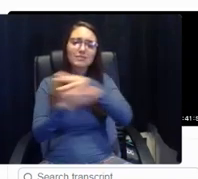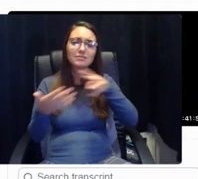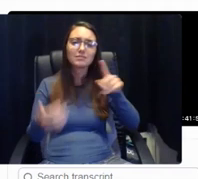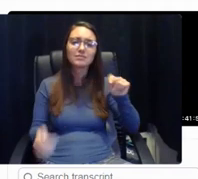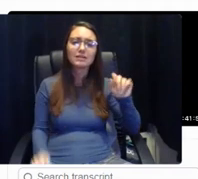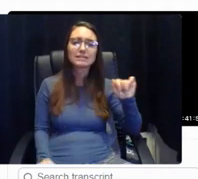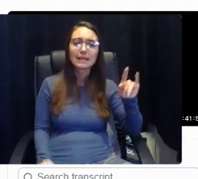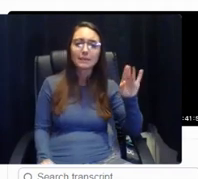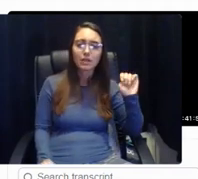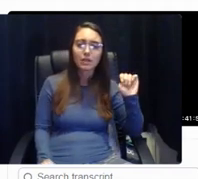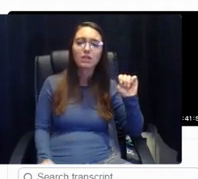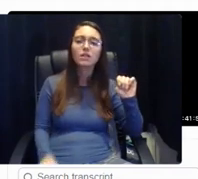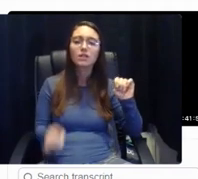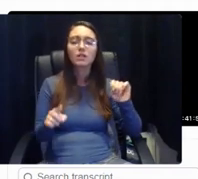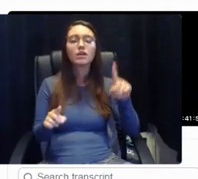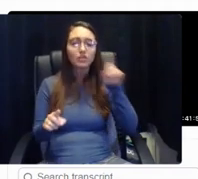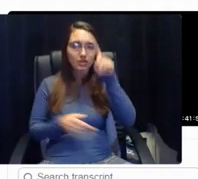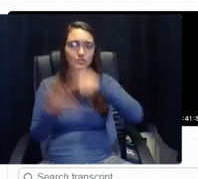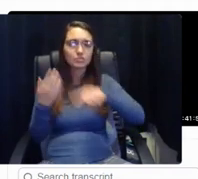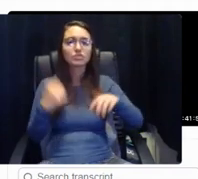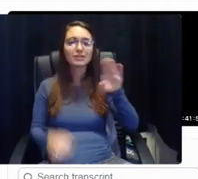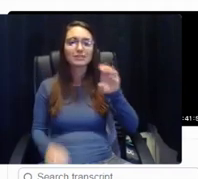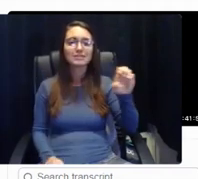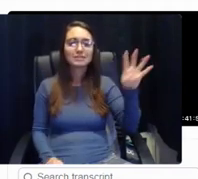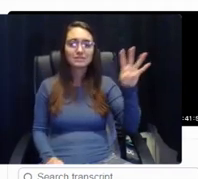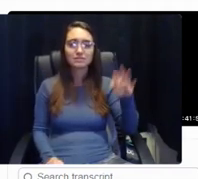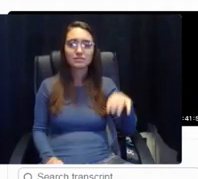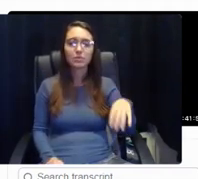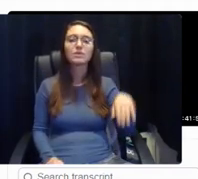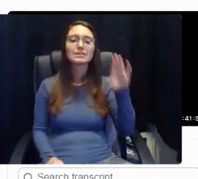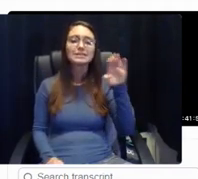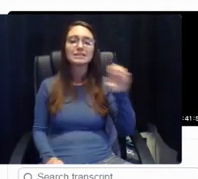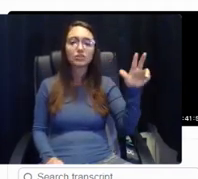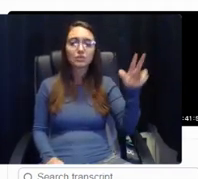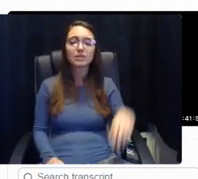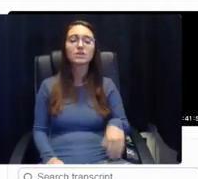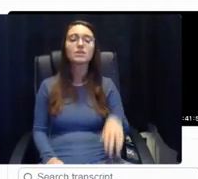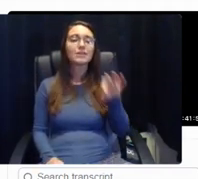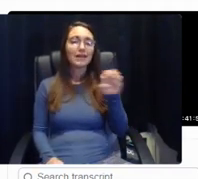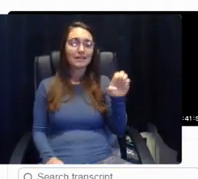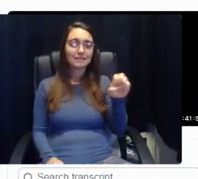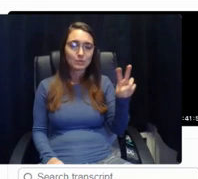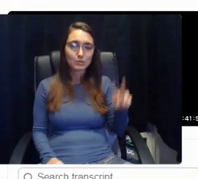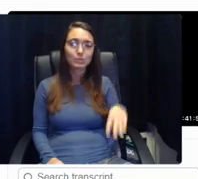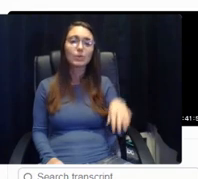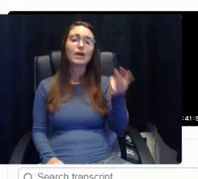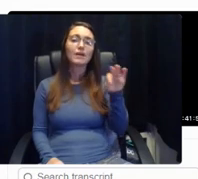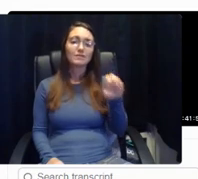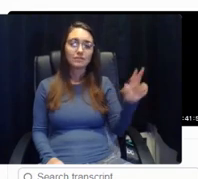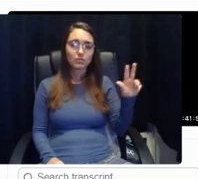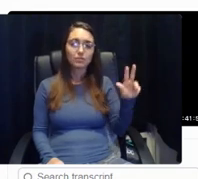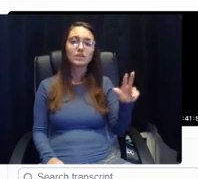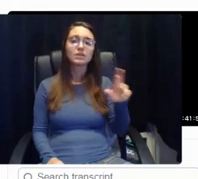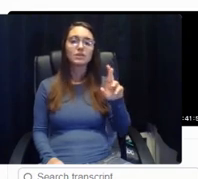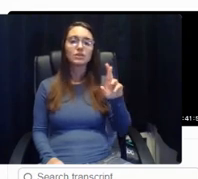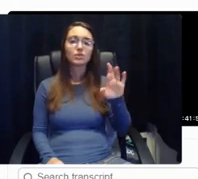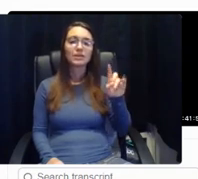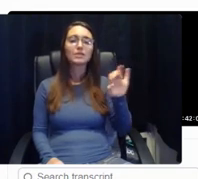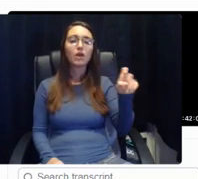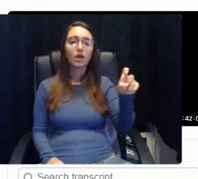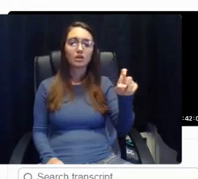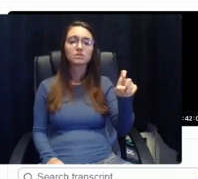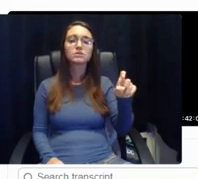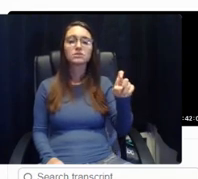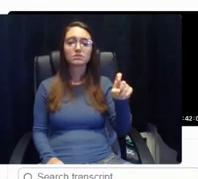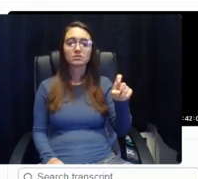for the cerium 3, cerium 4 redox couple, and iron 2, iron 3 redox couple.